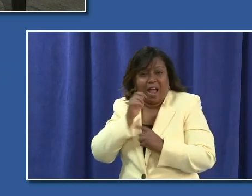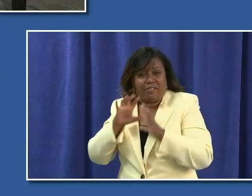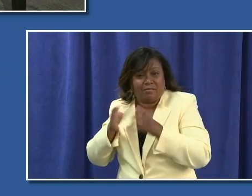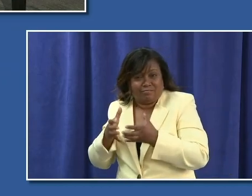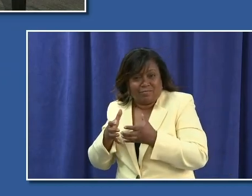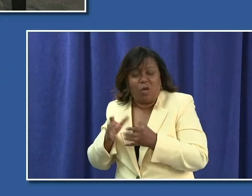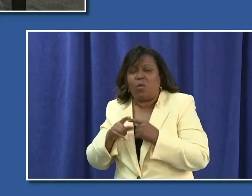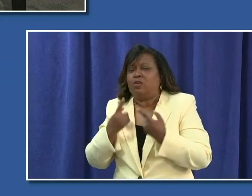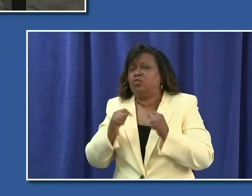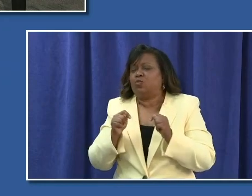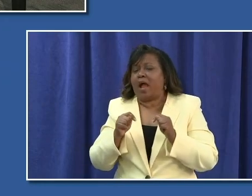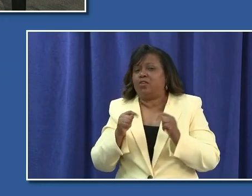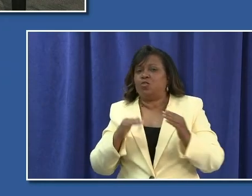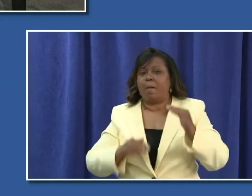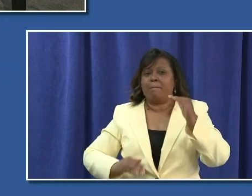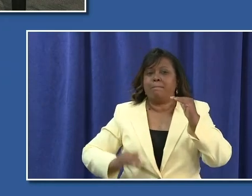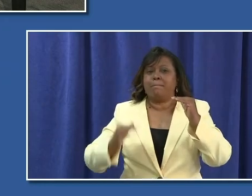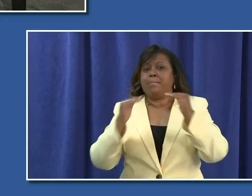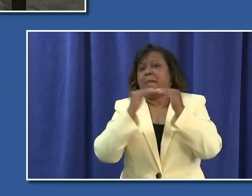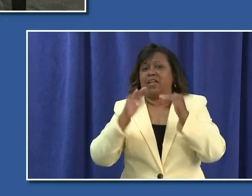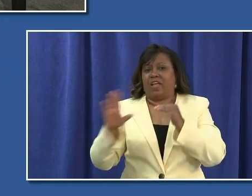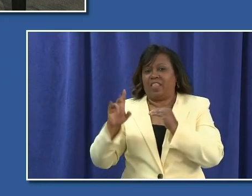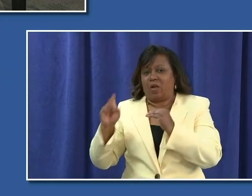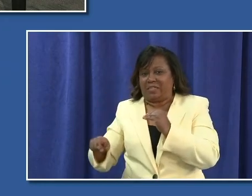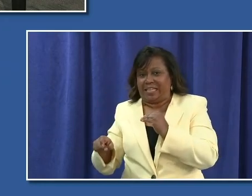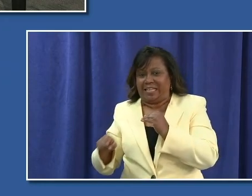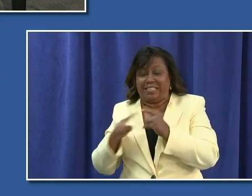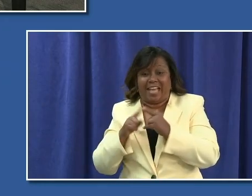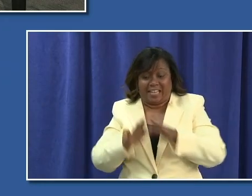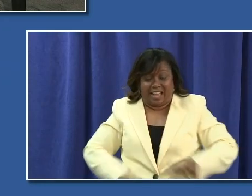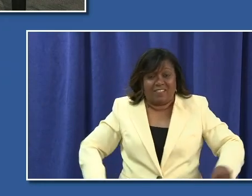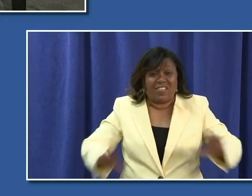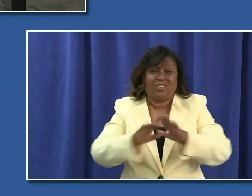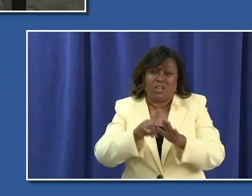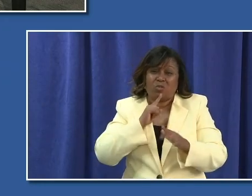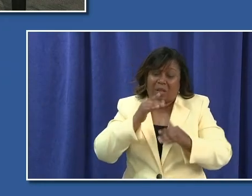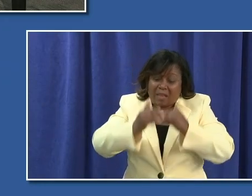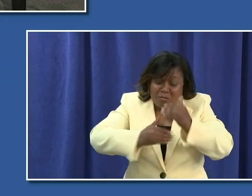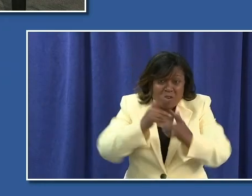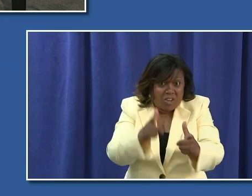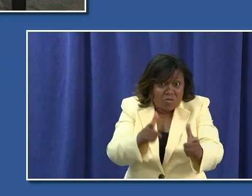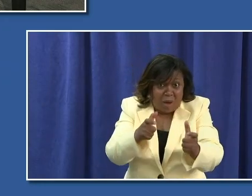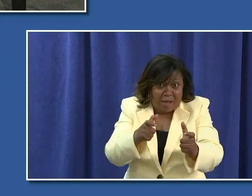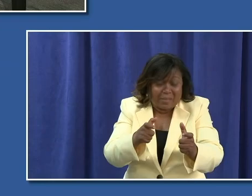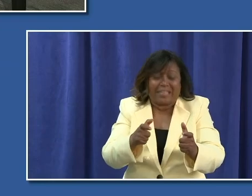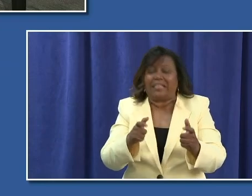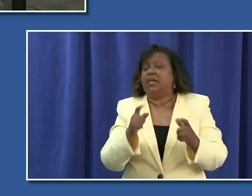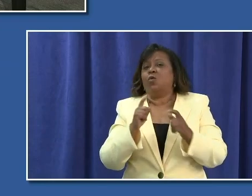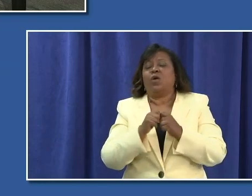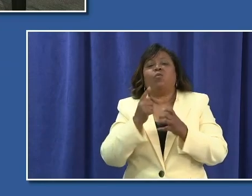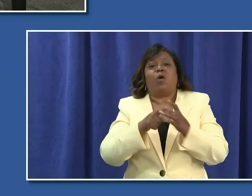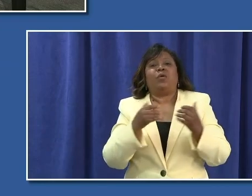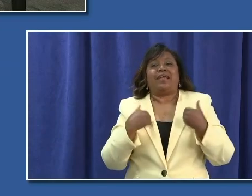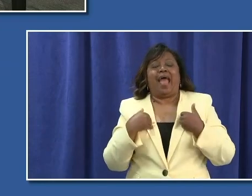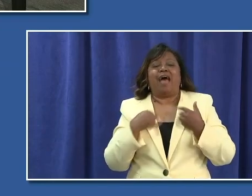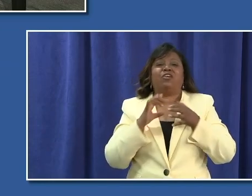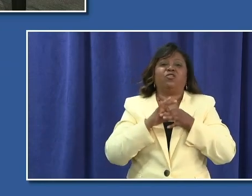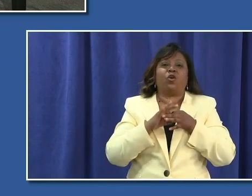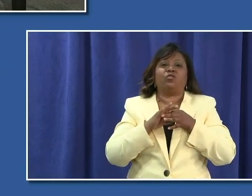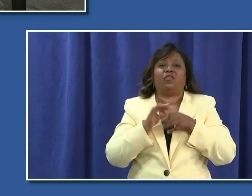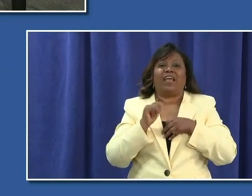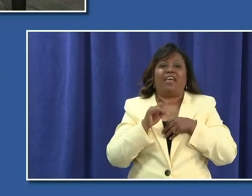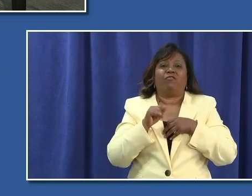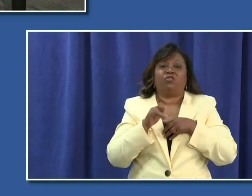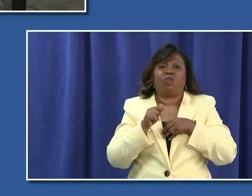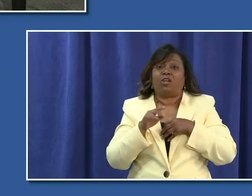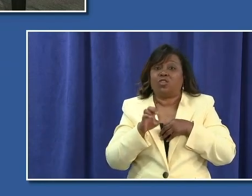because we're trying to match their needs in a field that's really moving rapidly with what we have in terms of